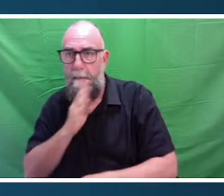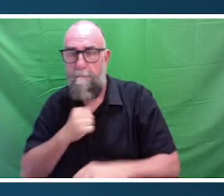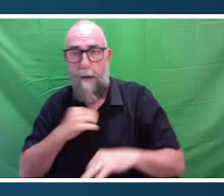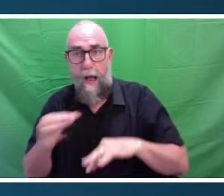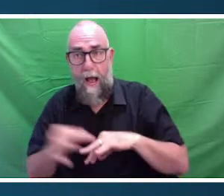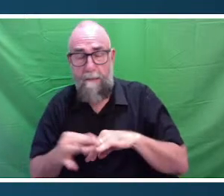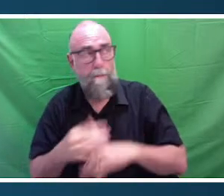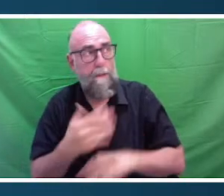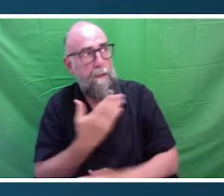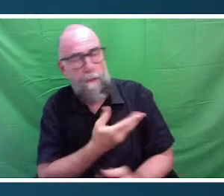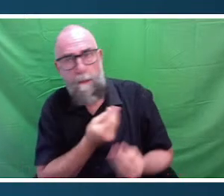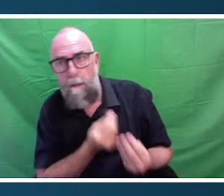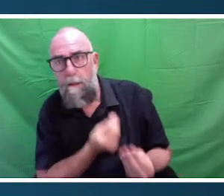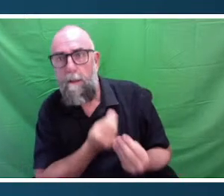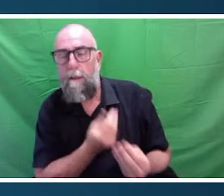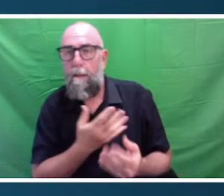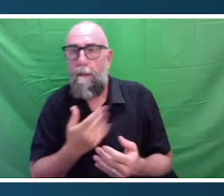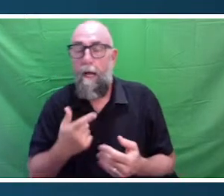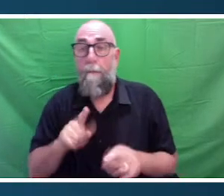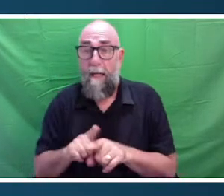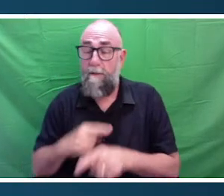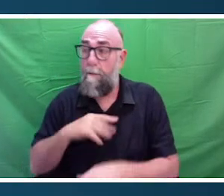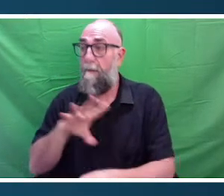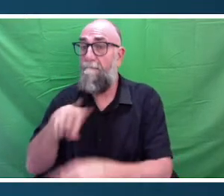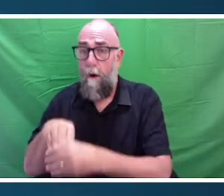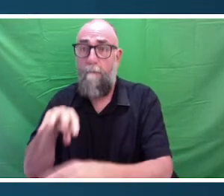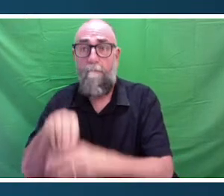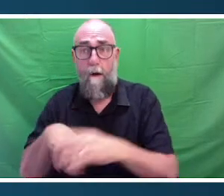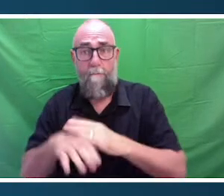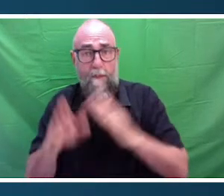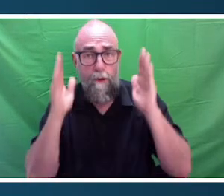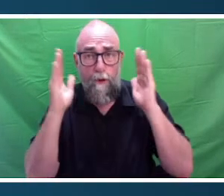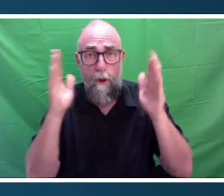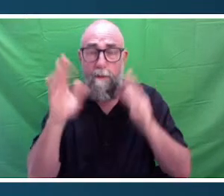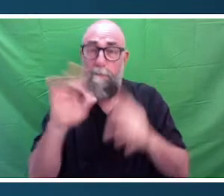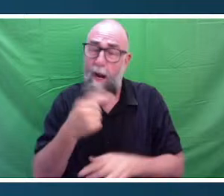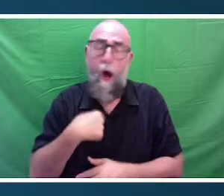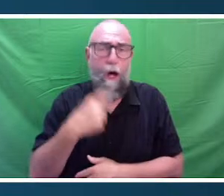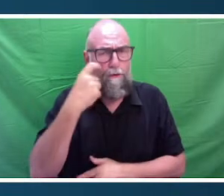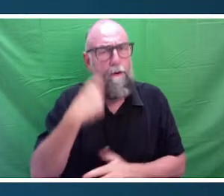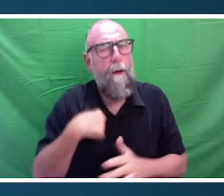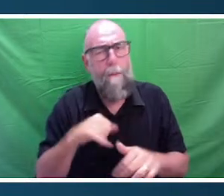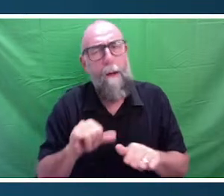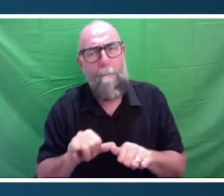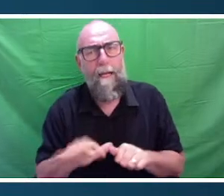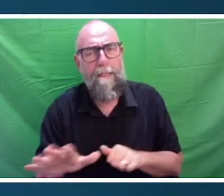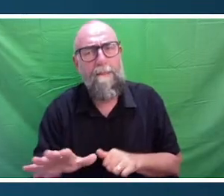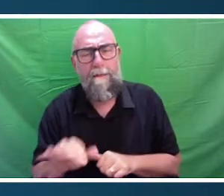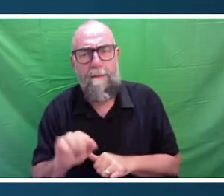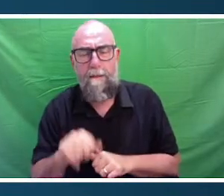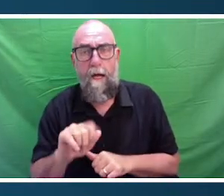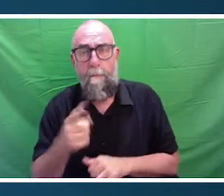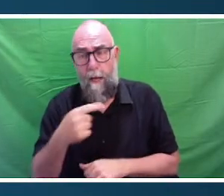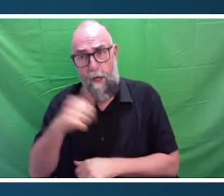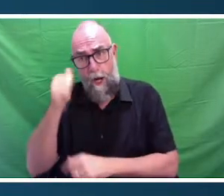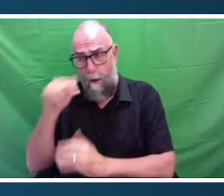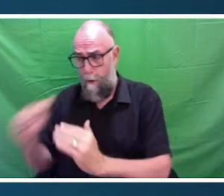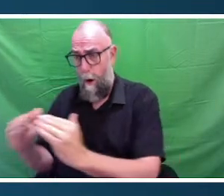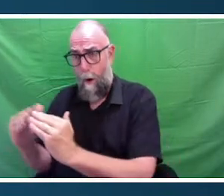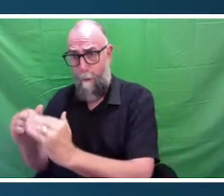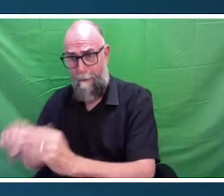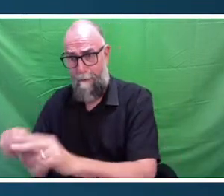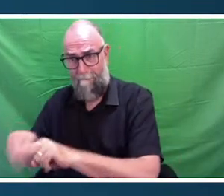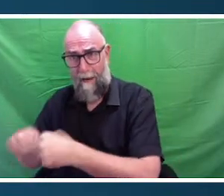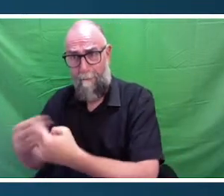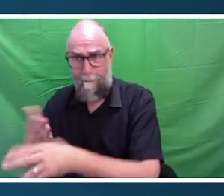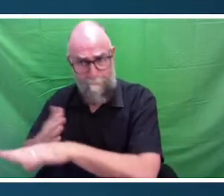very much, also with the church activities, but I do my best. So this reflects the pressure that the remaining family member felt due